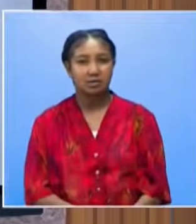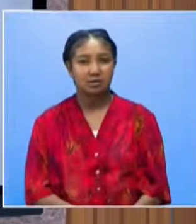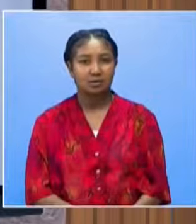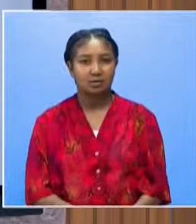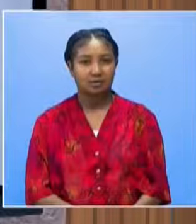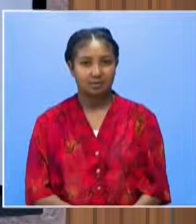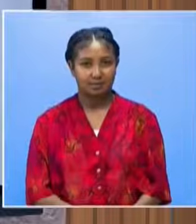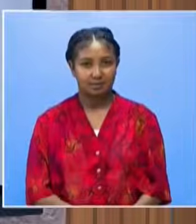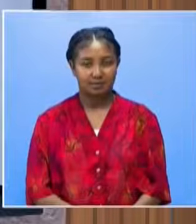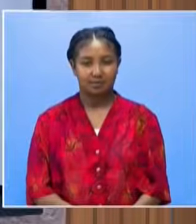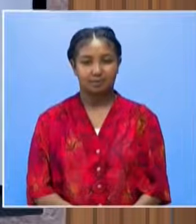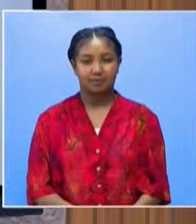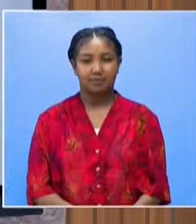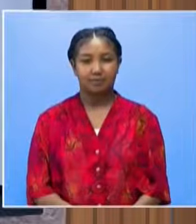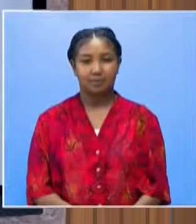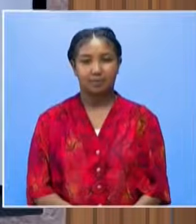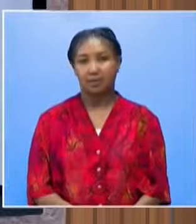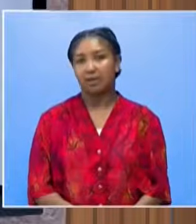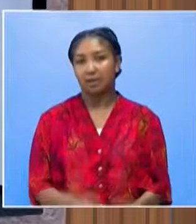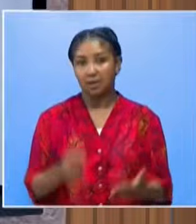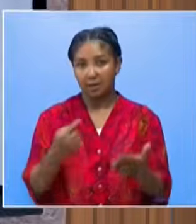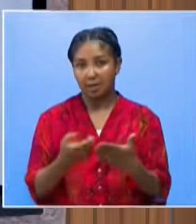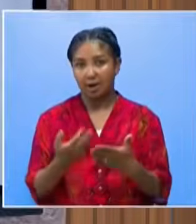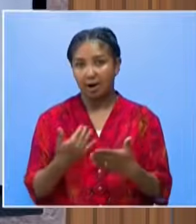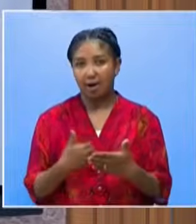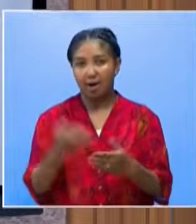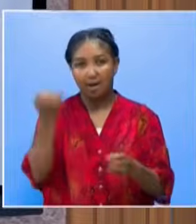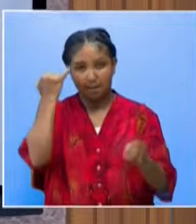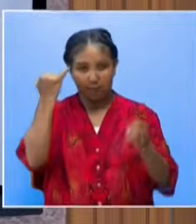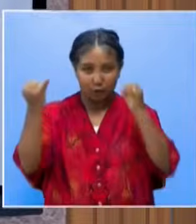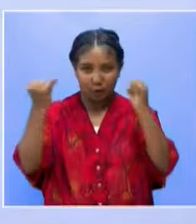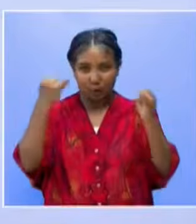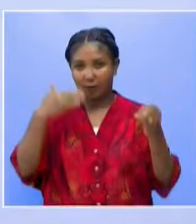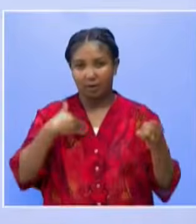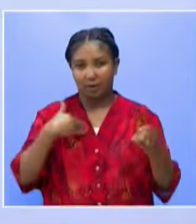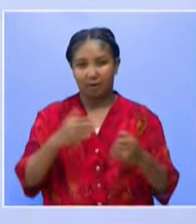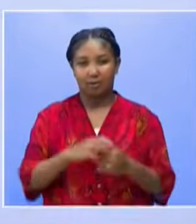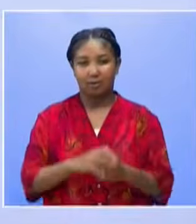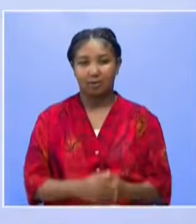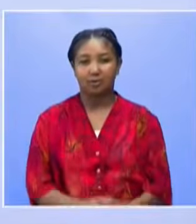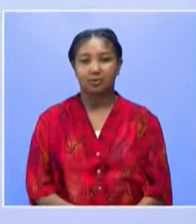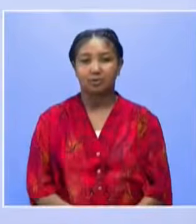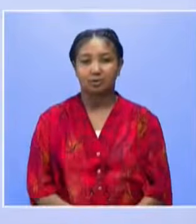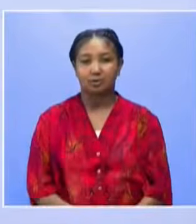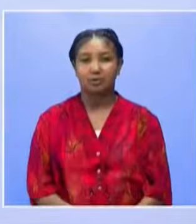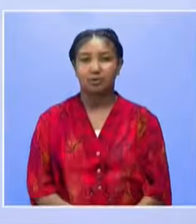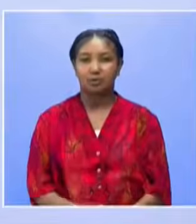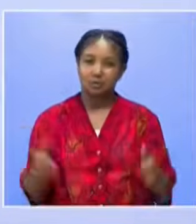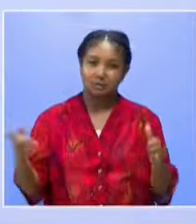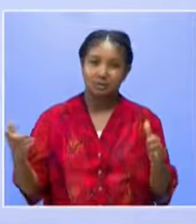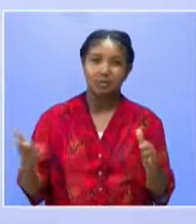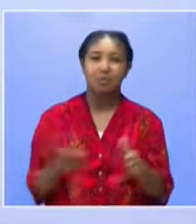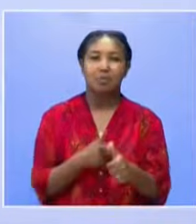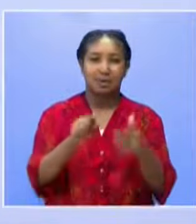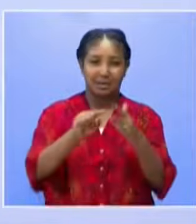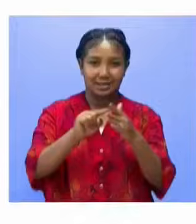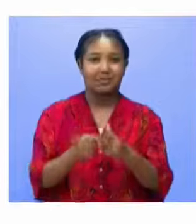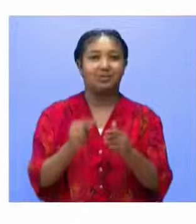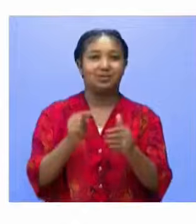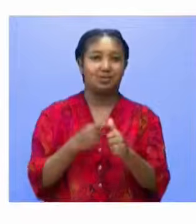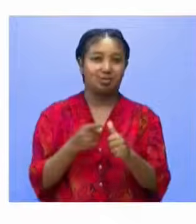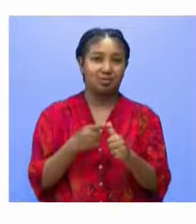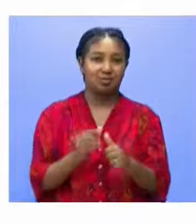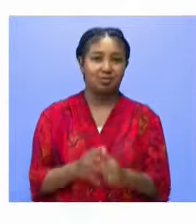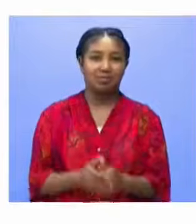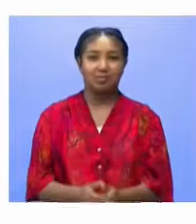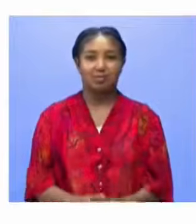Okay? Here are the points which could be raised, so I want to start from since because